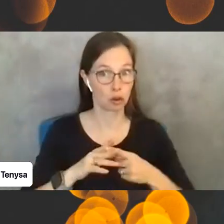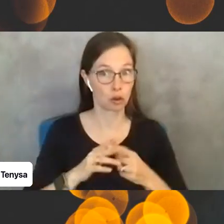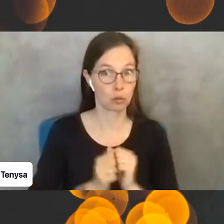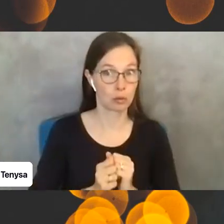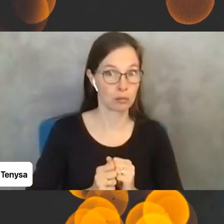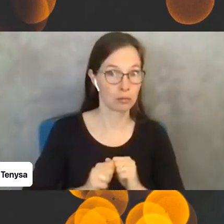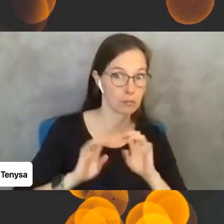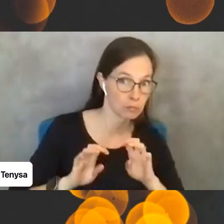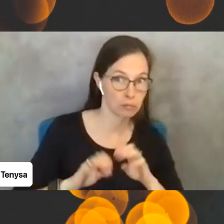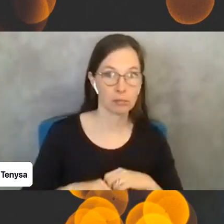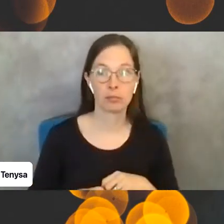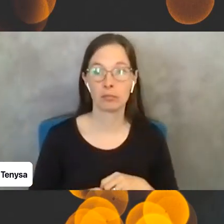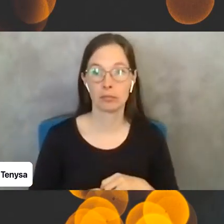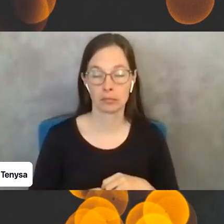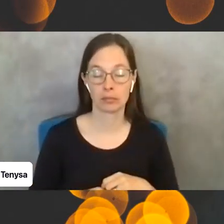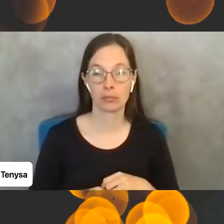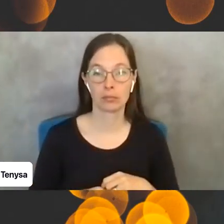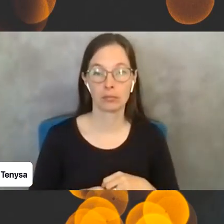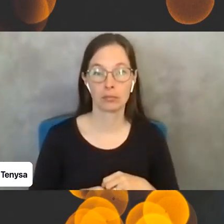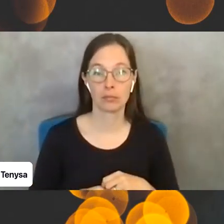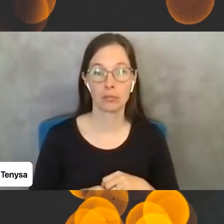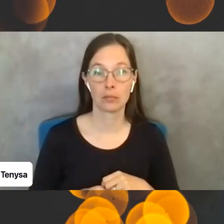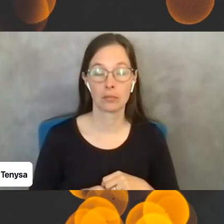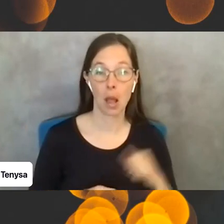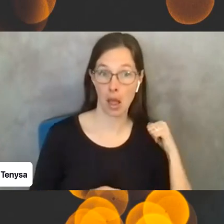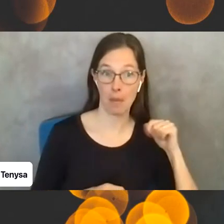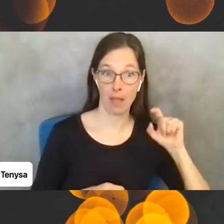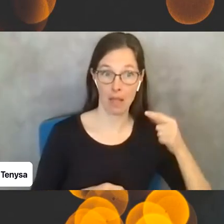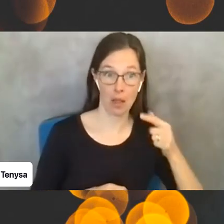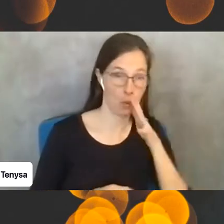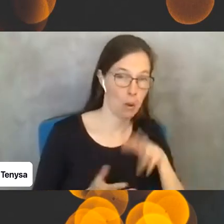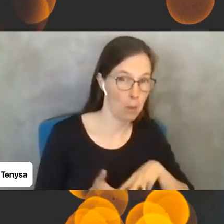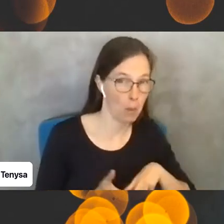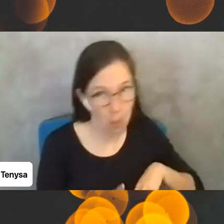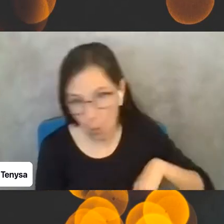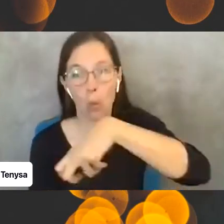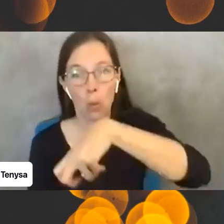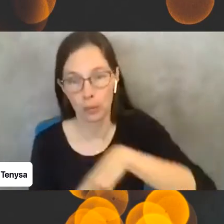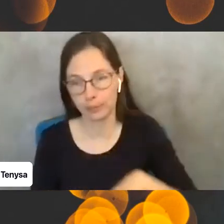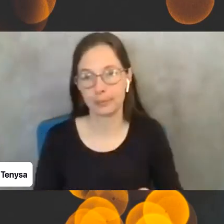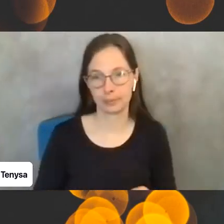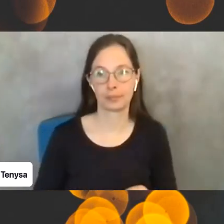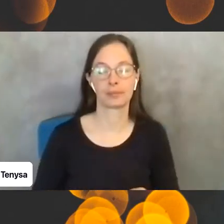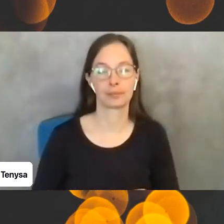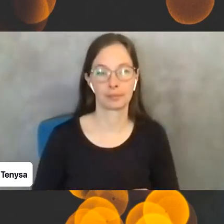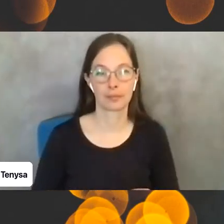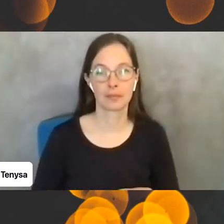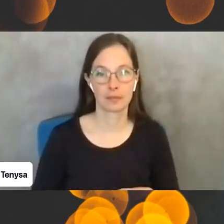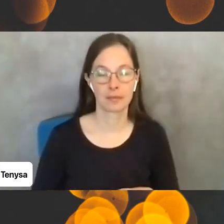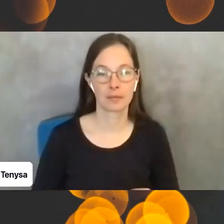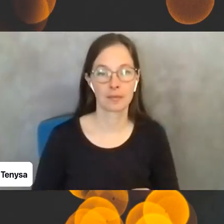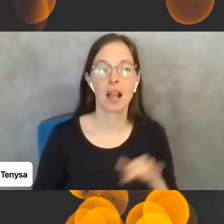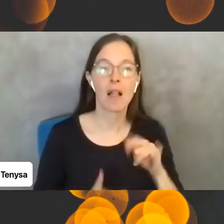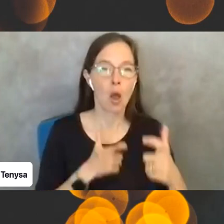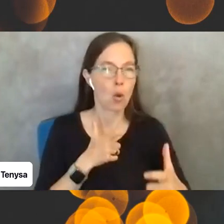Your non-dominant leg is going to spring you forward. So you're gonna take like, it's like a massive